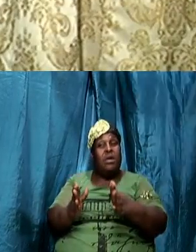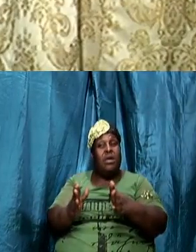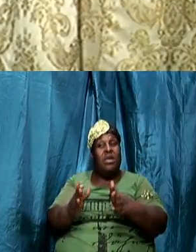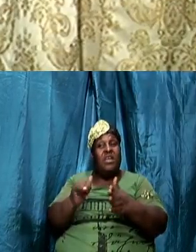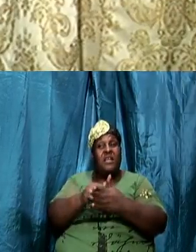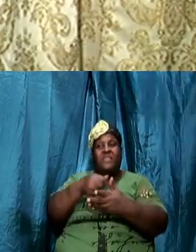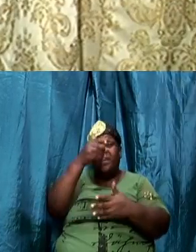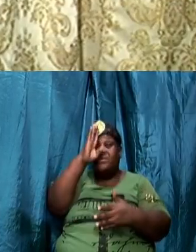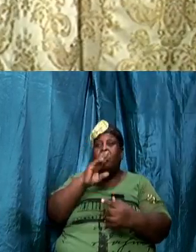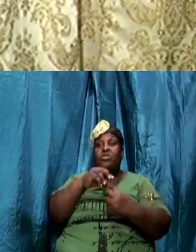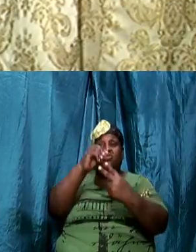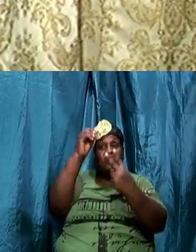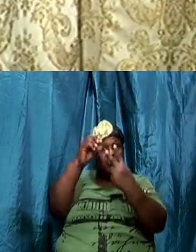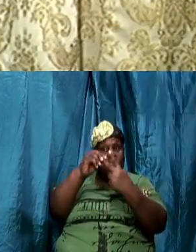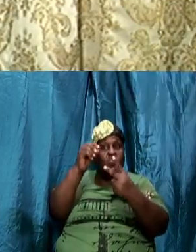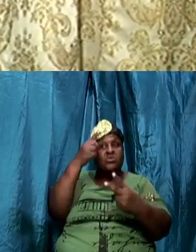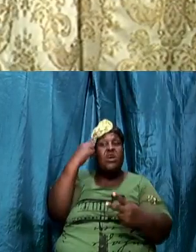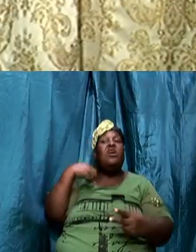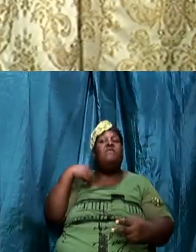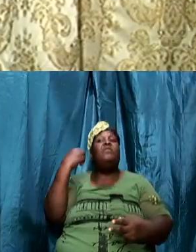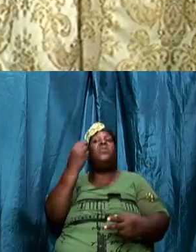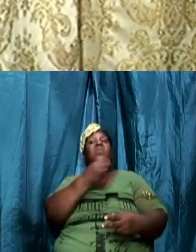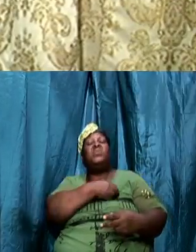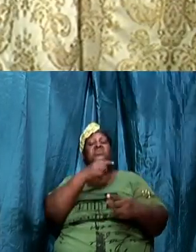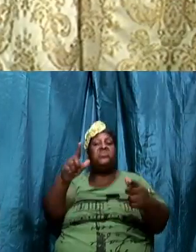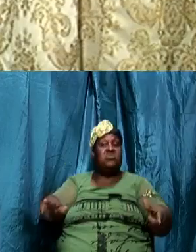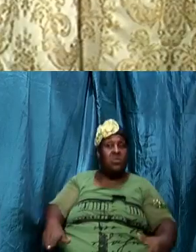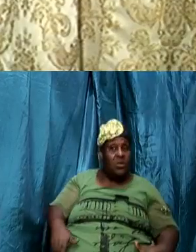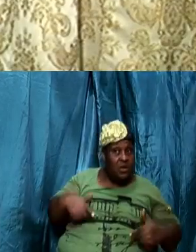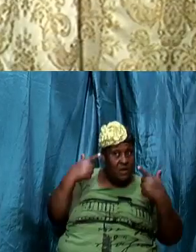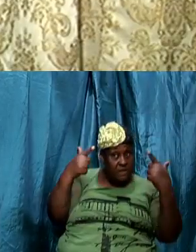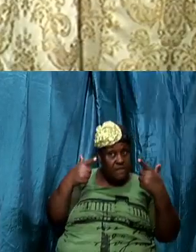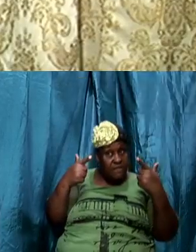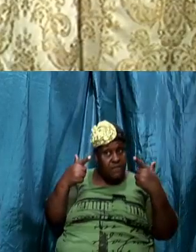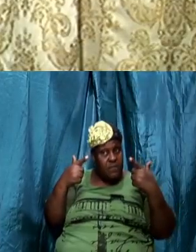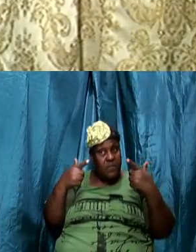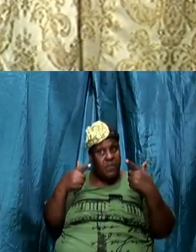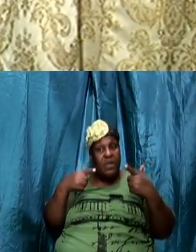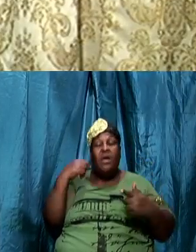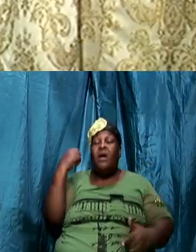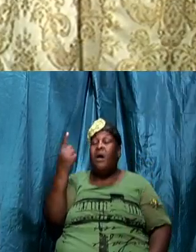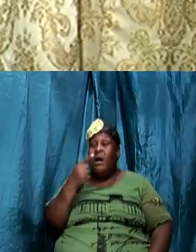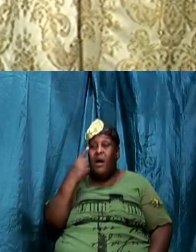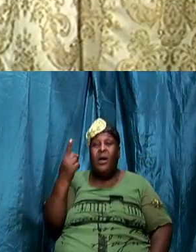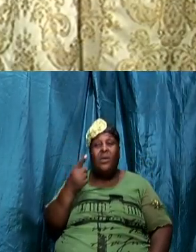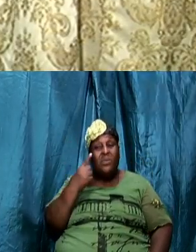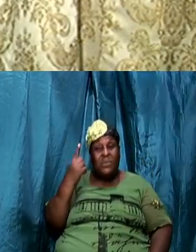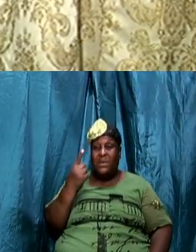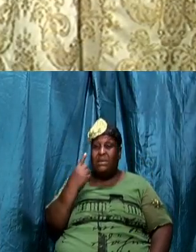he prescribed from the book. It is always the